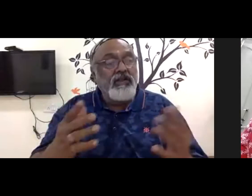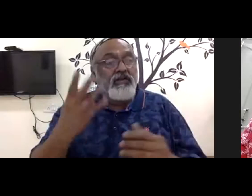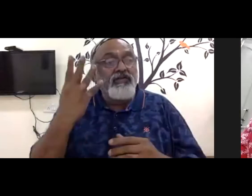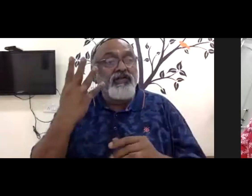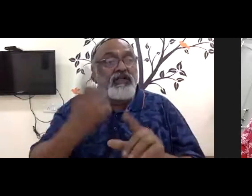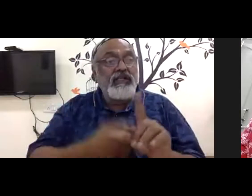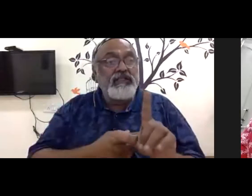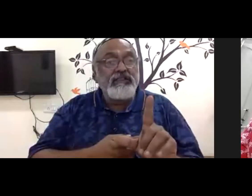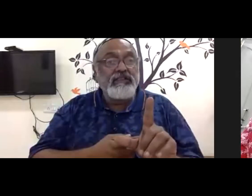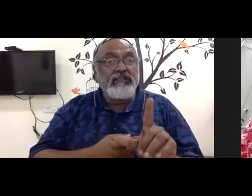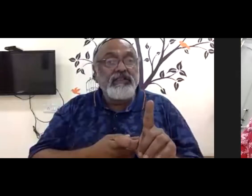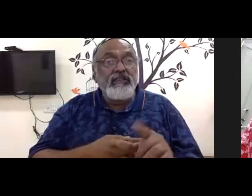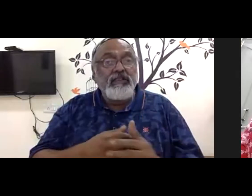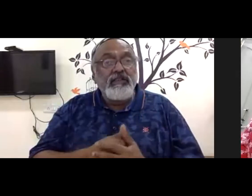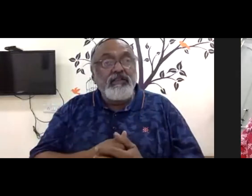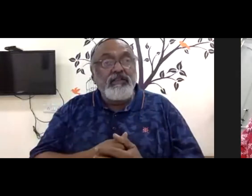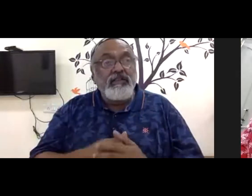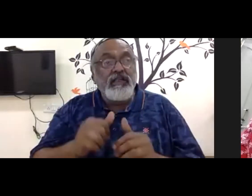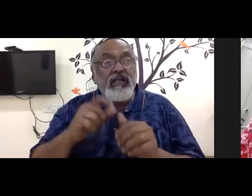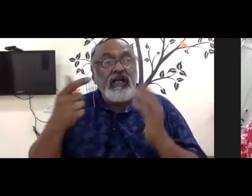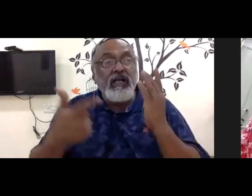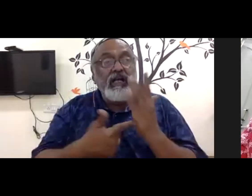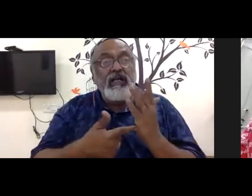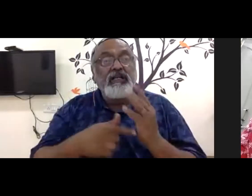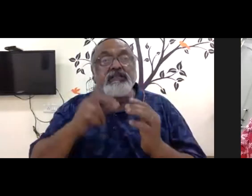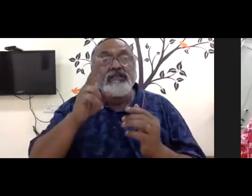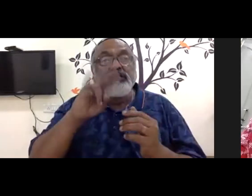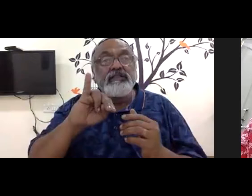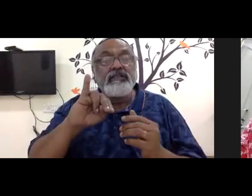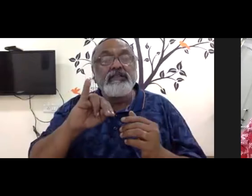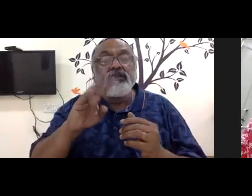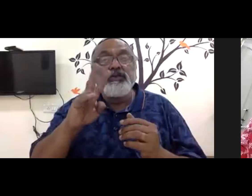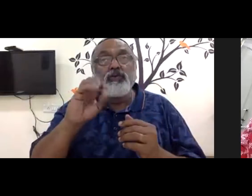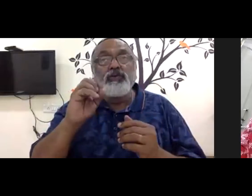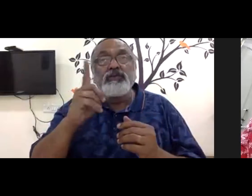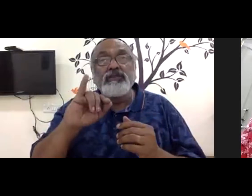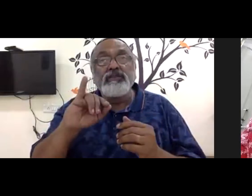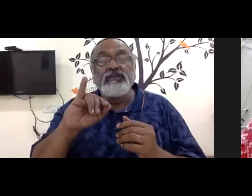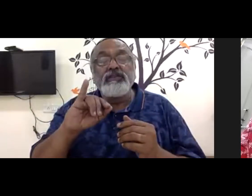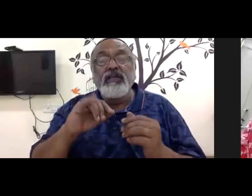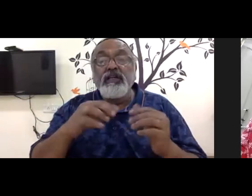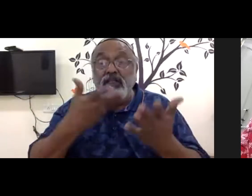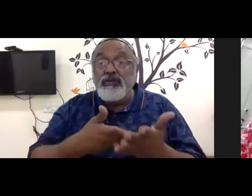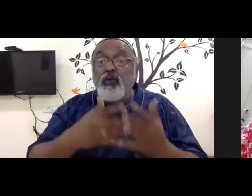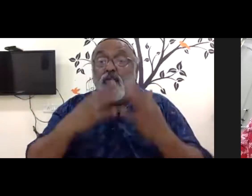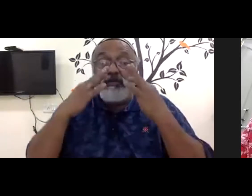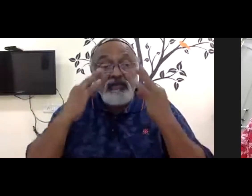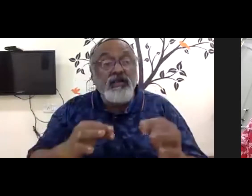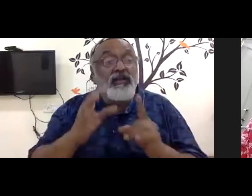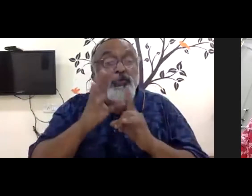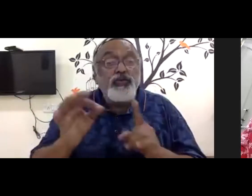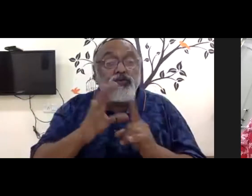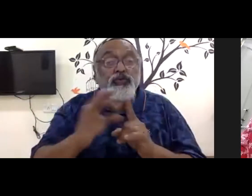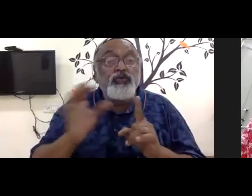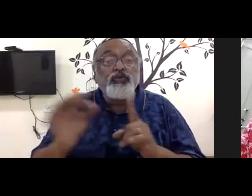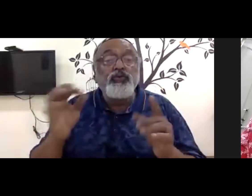4 years of this Act 2016. So what is the ground realities of these means